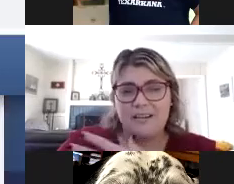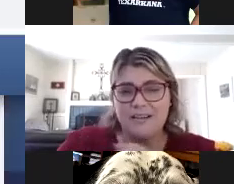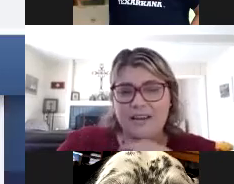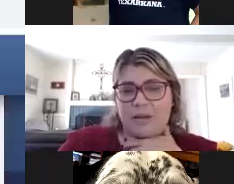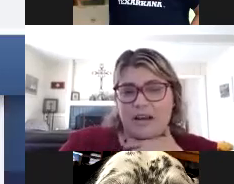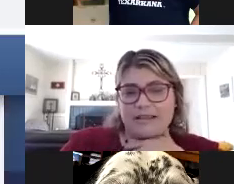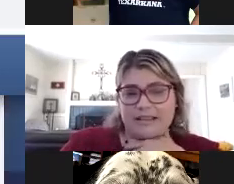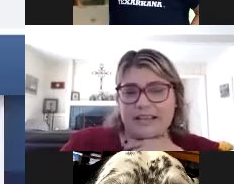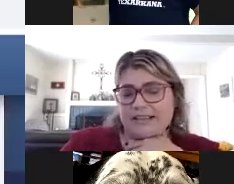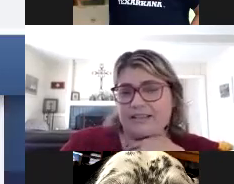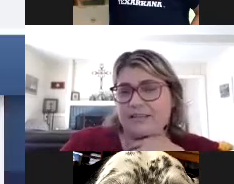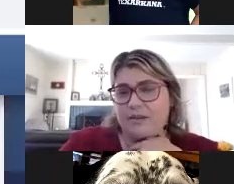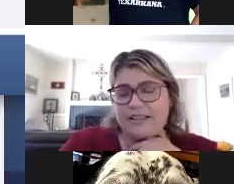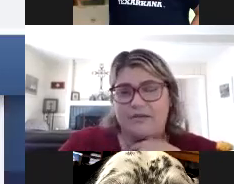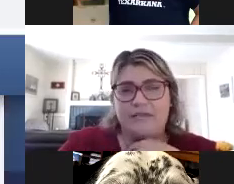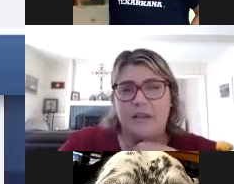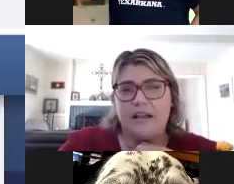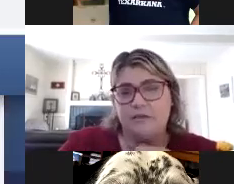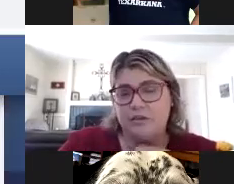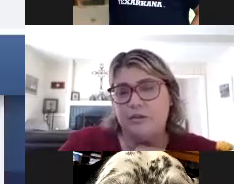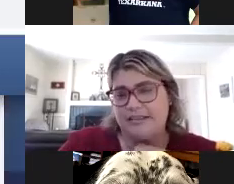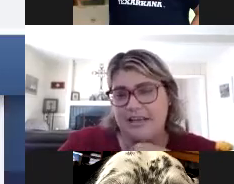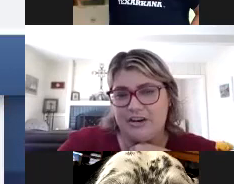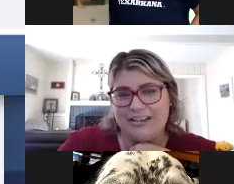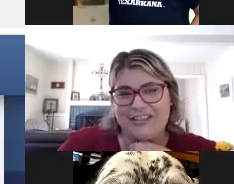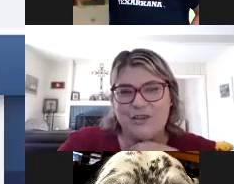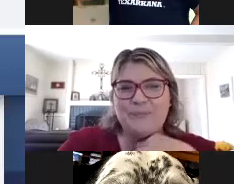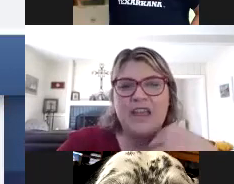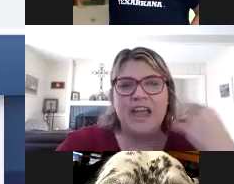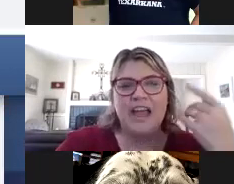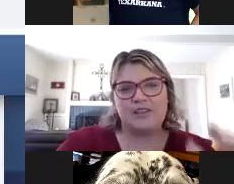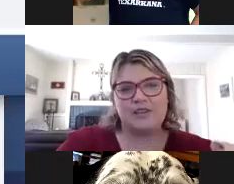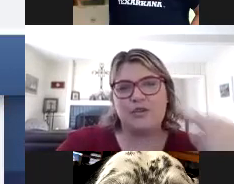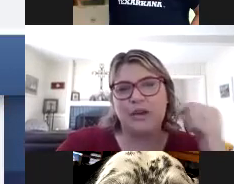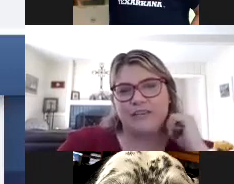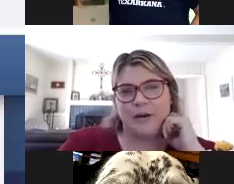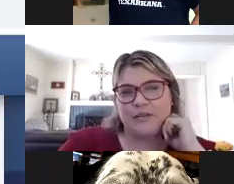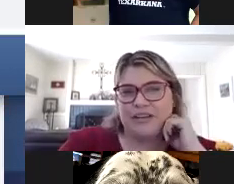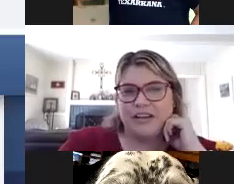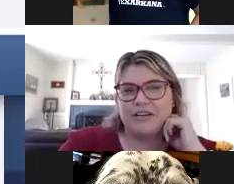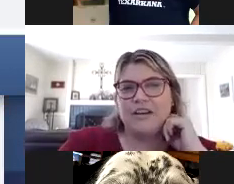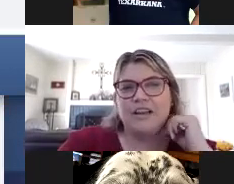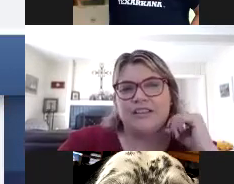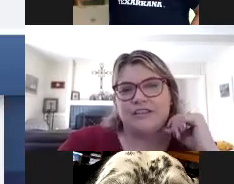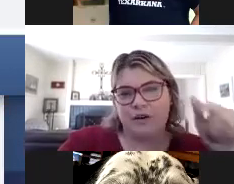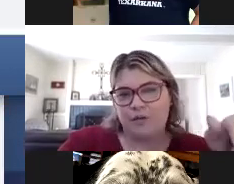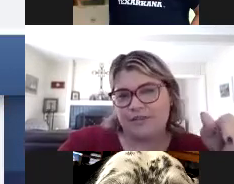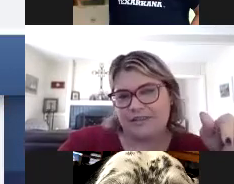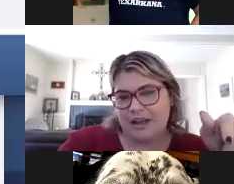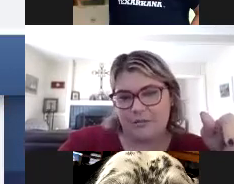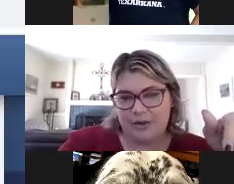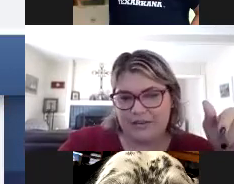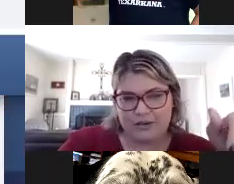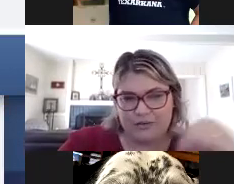there are in politics, as in the rest of life, a lot of nuanced areas too. And so you have the option here to